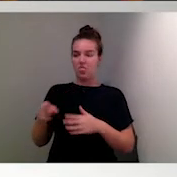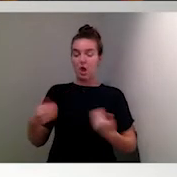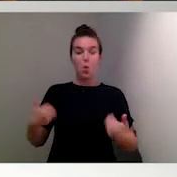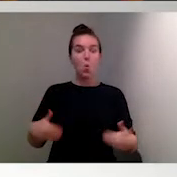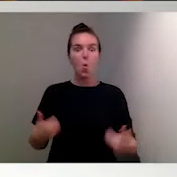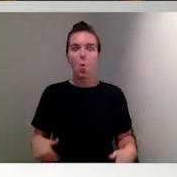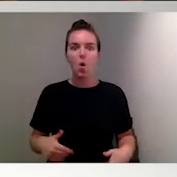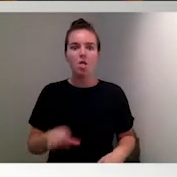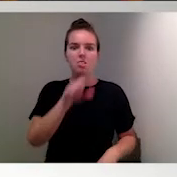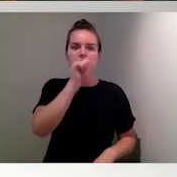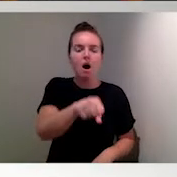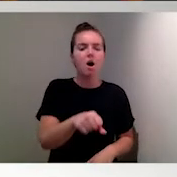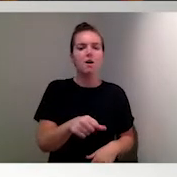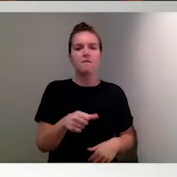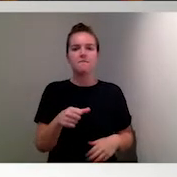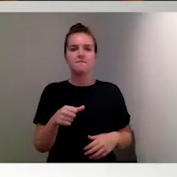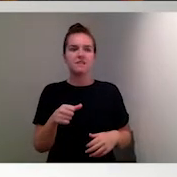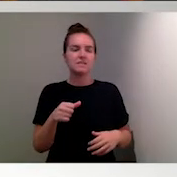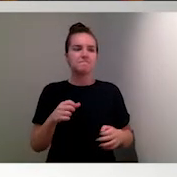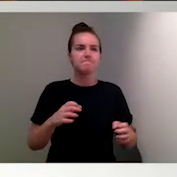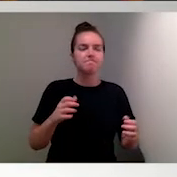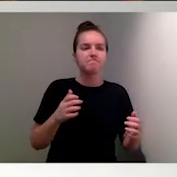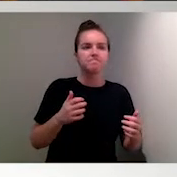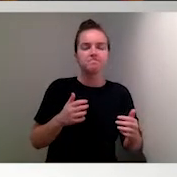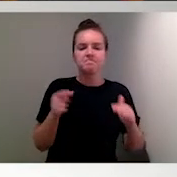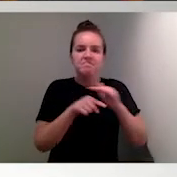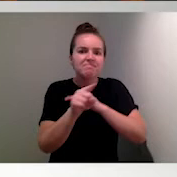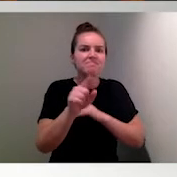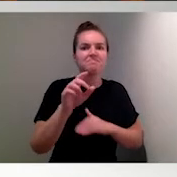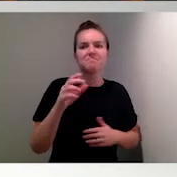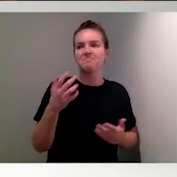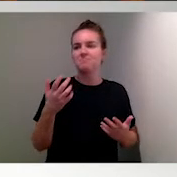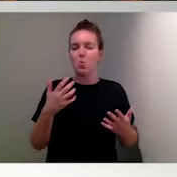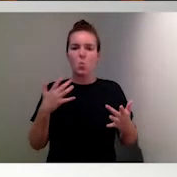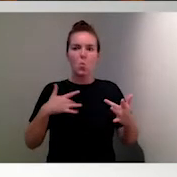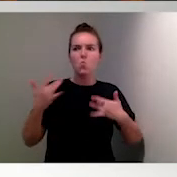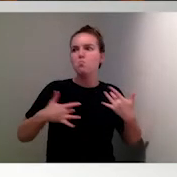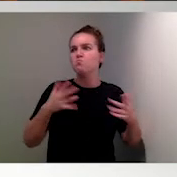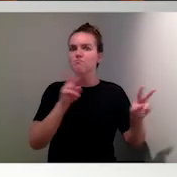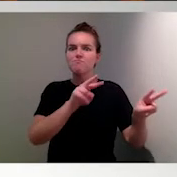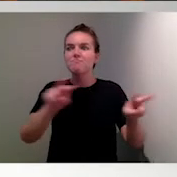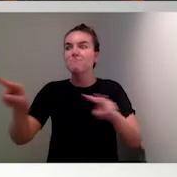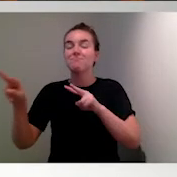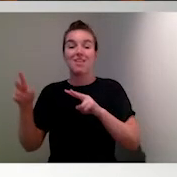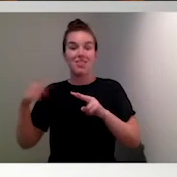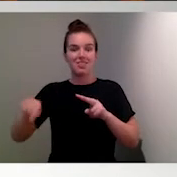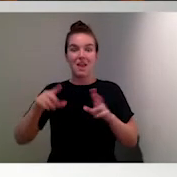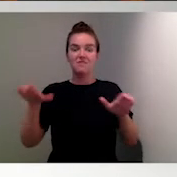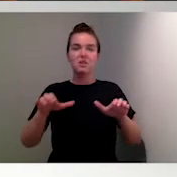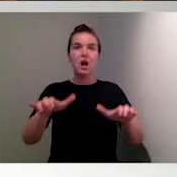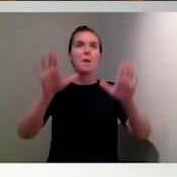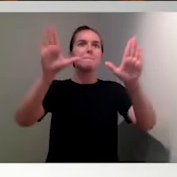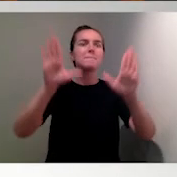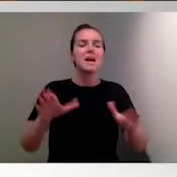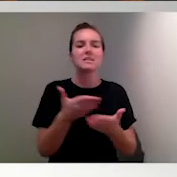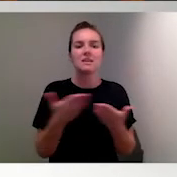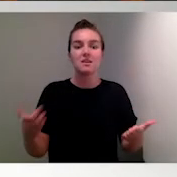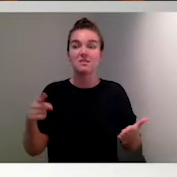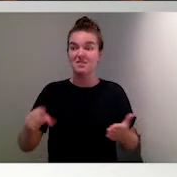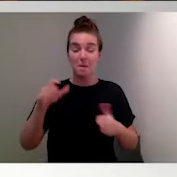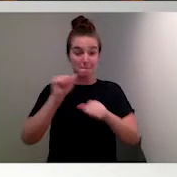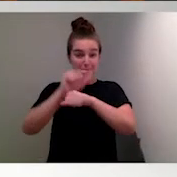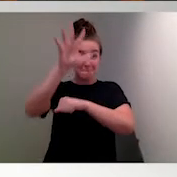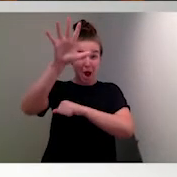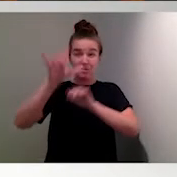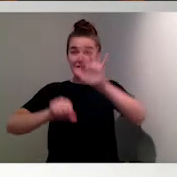amazing some of the things that they have done. Like, they have climbed Machu Picchu. How amazing is that? In